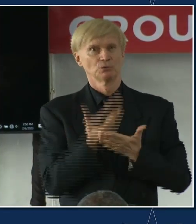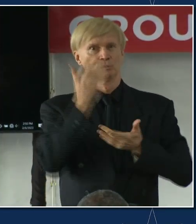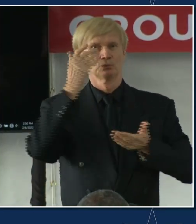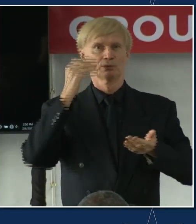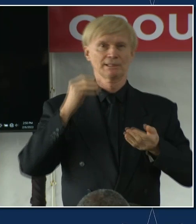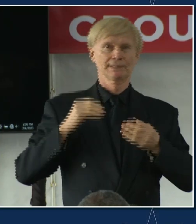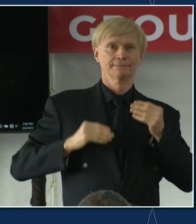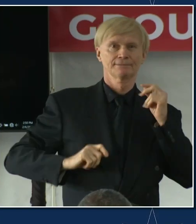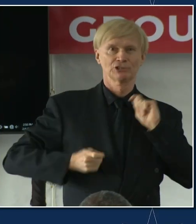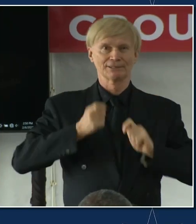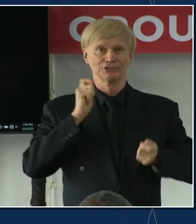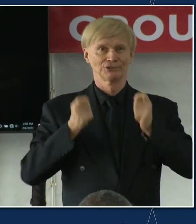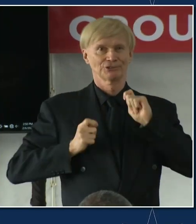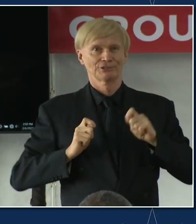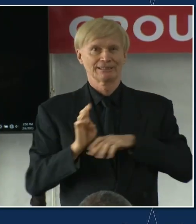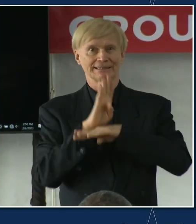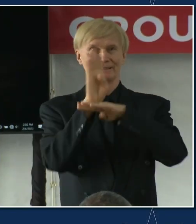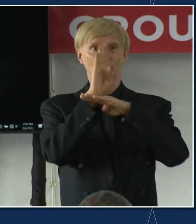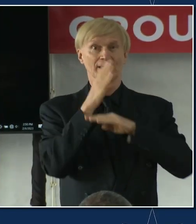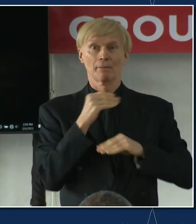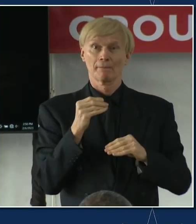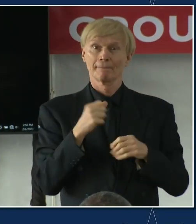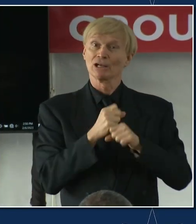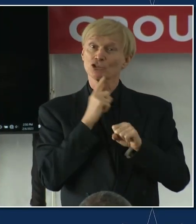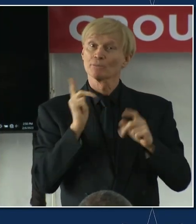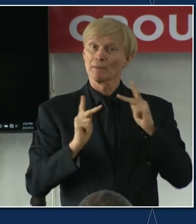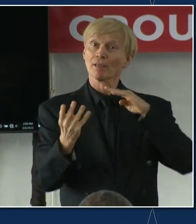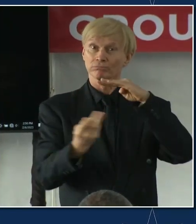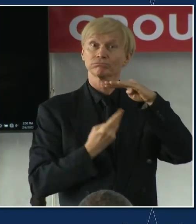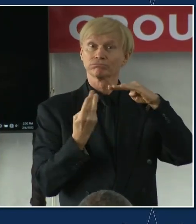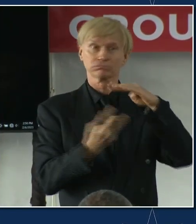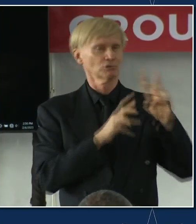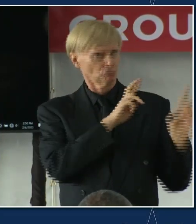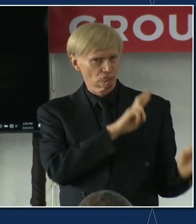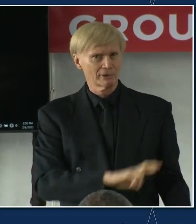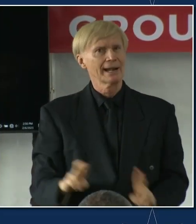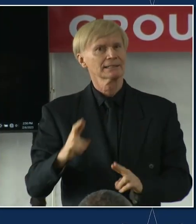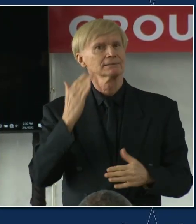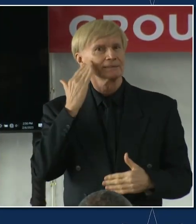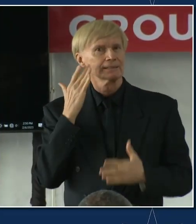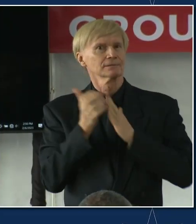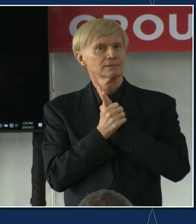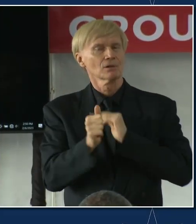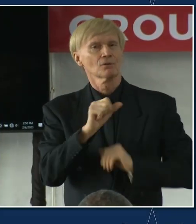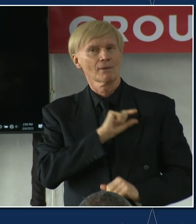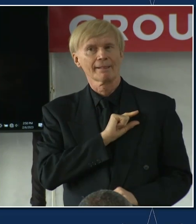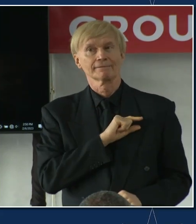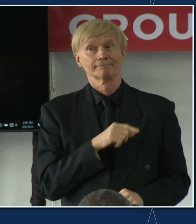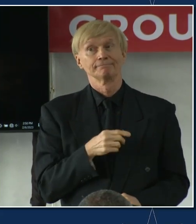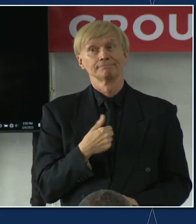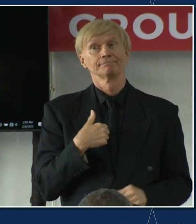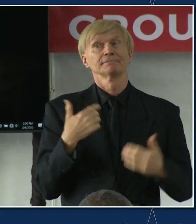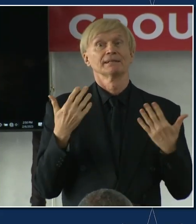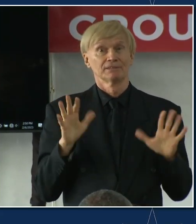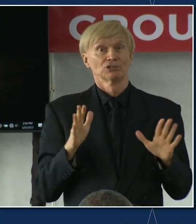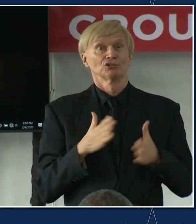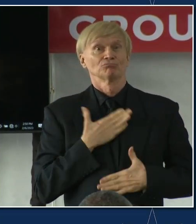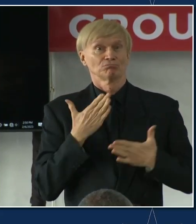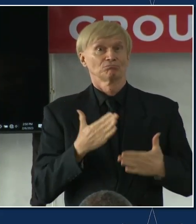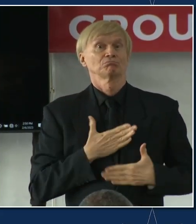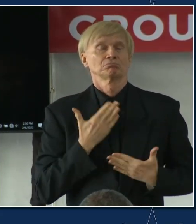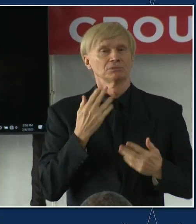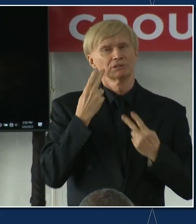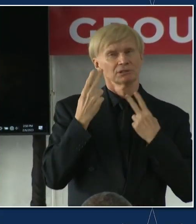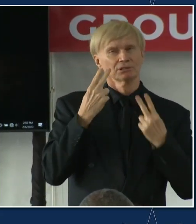time making sure those entrants are ready to walk through those doors when they open. I've had the joy of watching so many